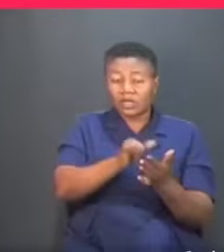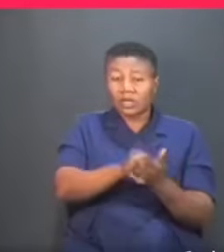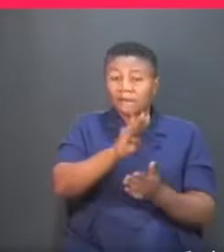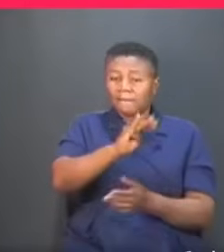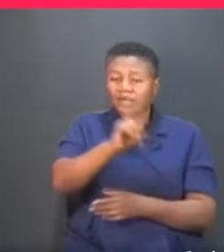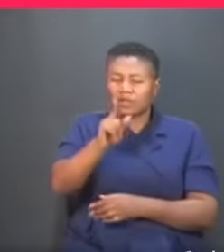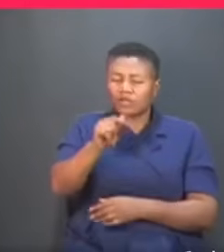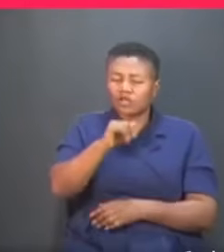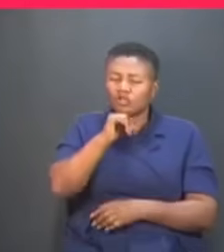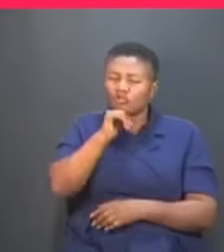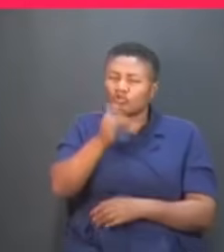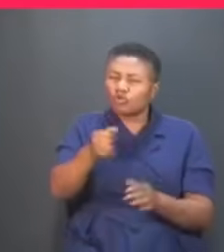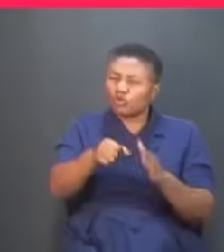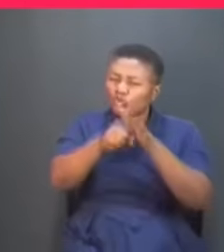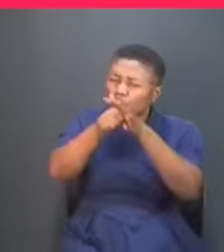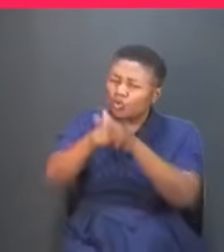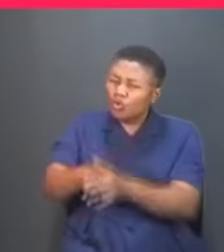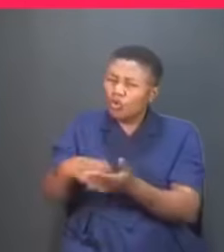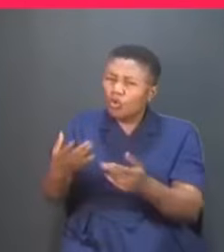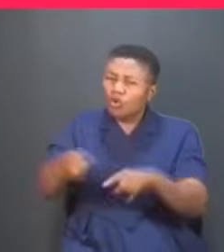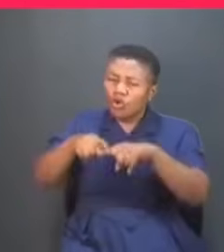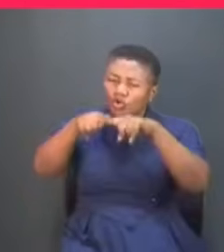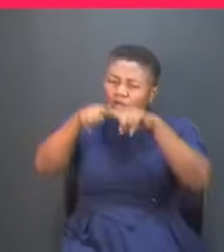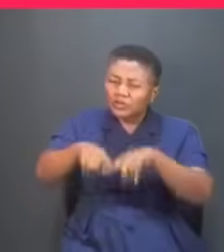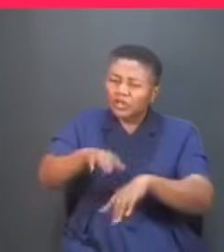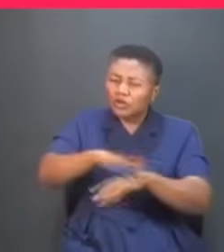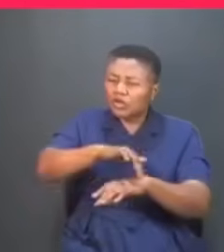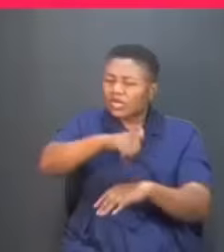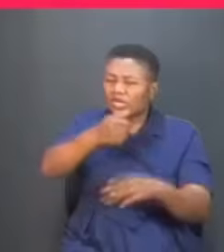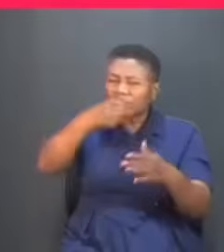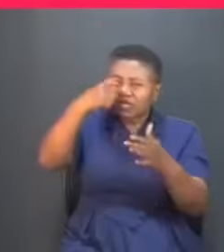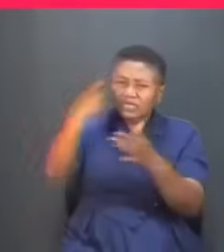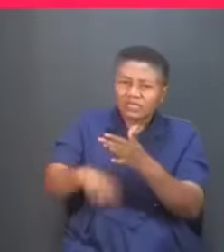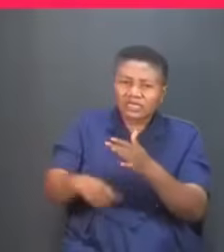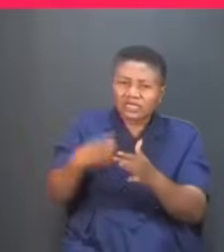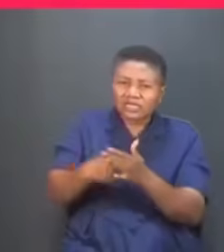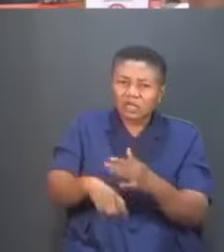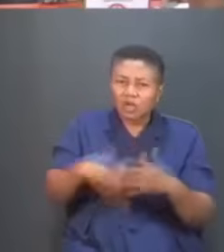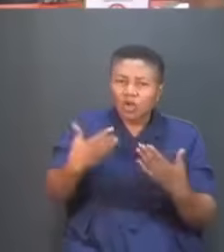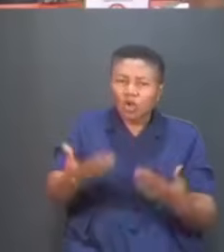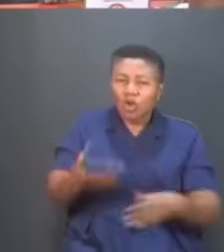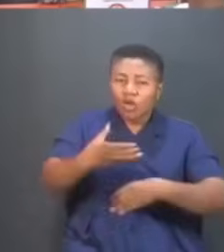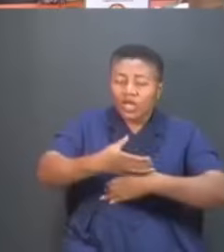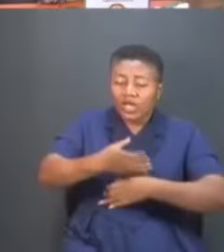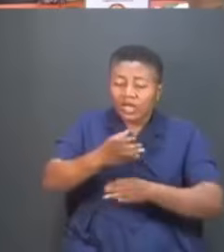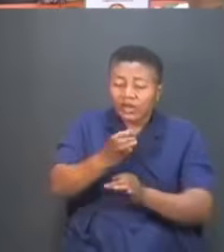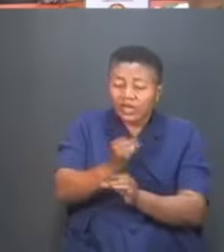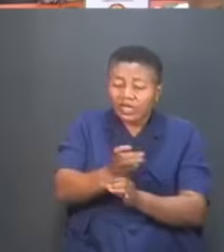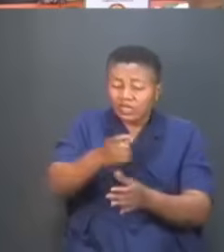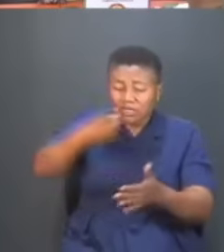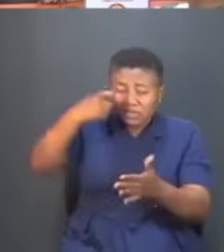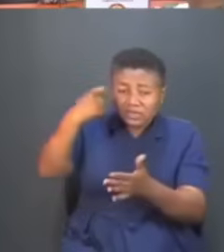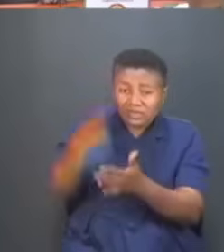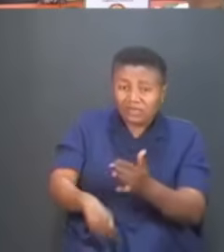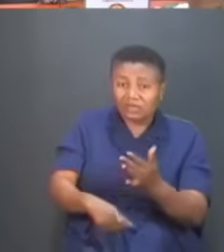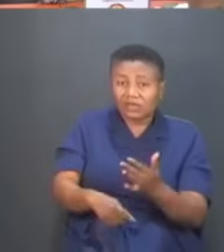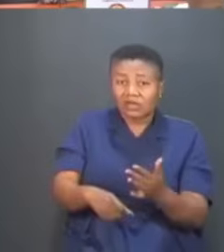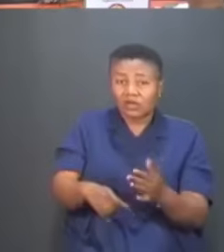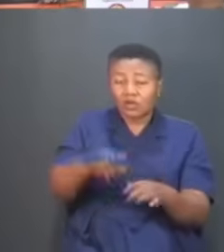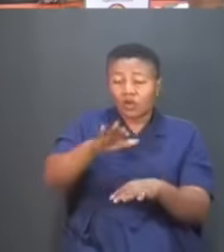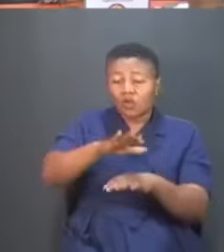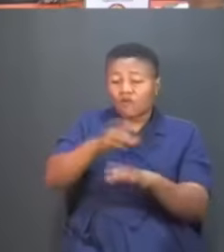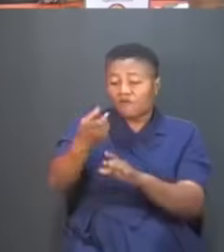impose or alter any taxation, nor does it create a charge on the consolidated